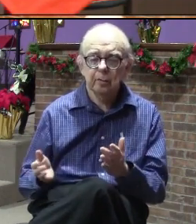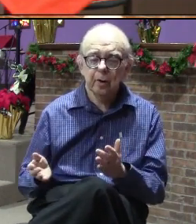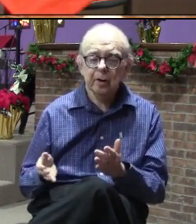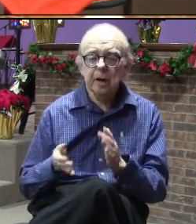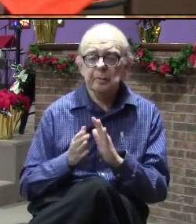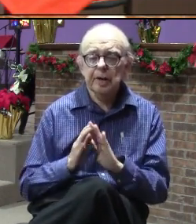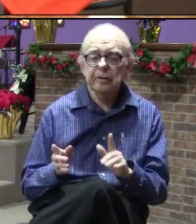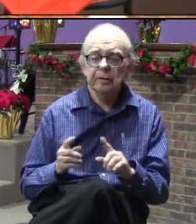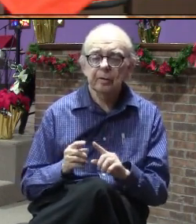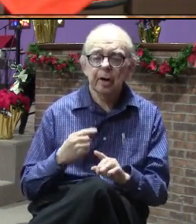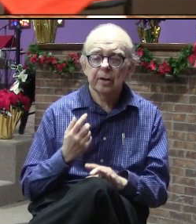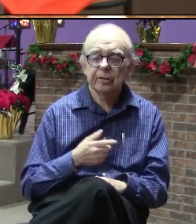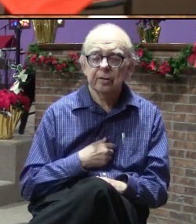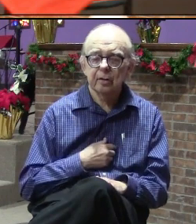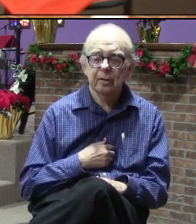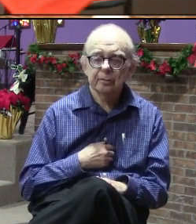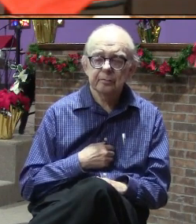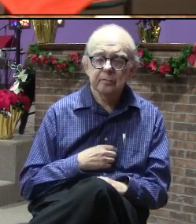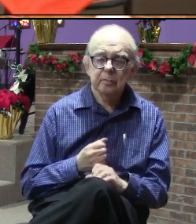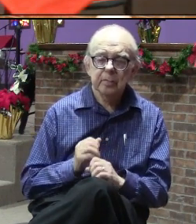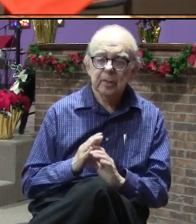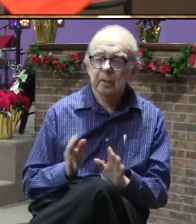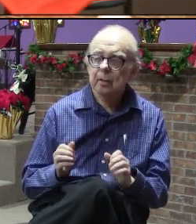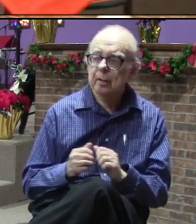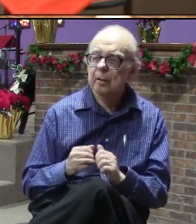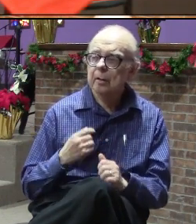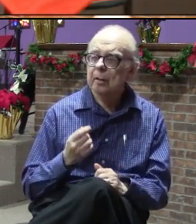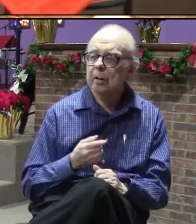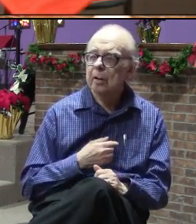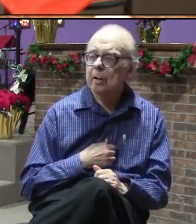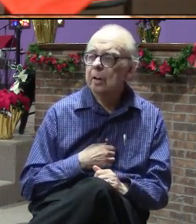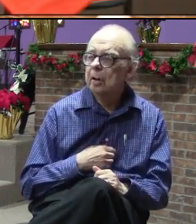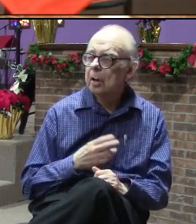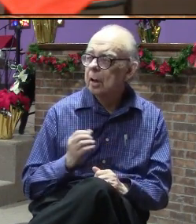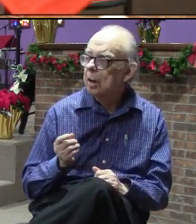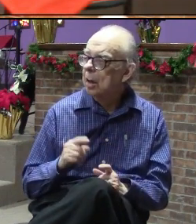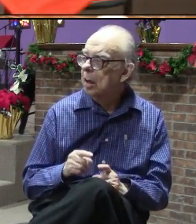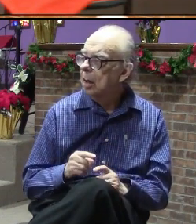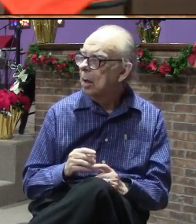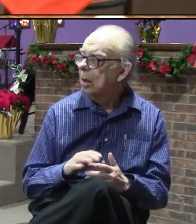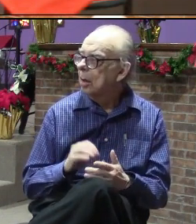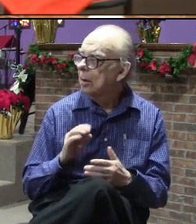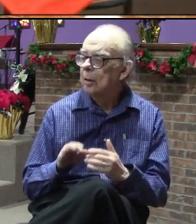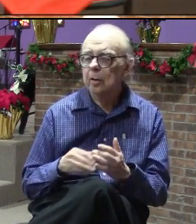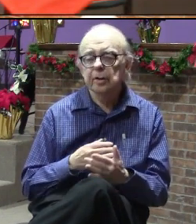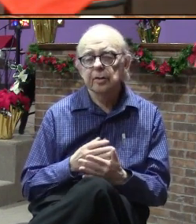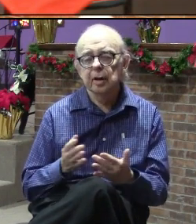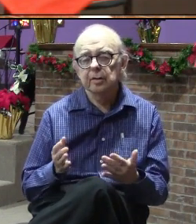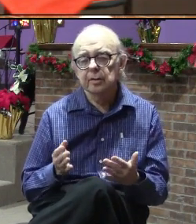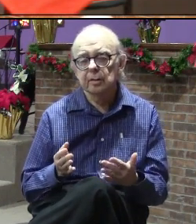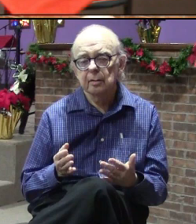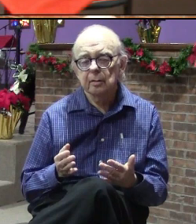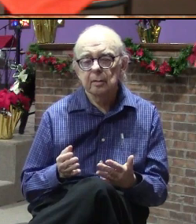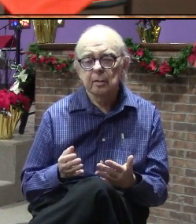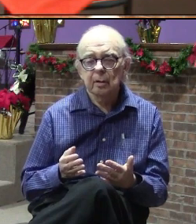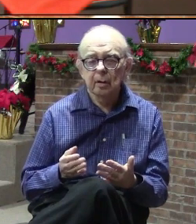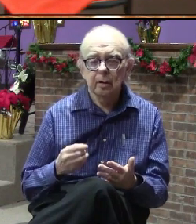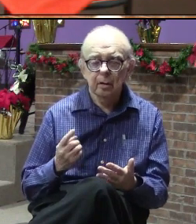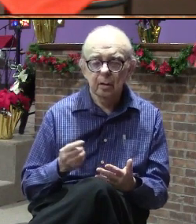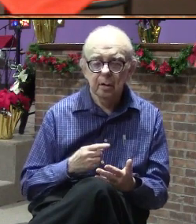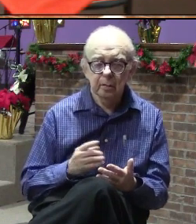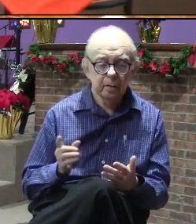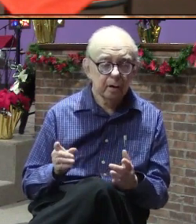us and made peace with us. And so when we discovered all of those, we've